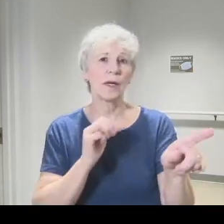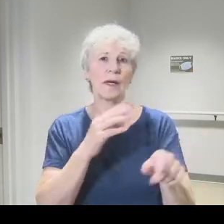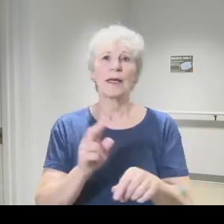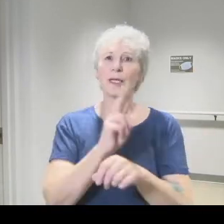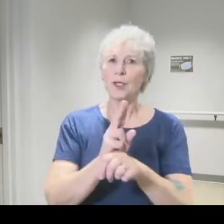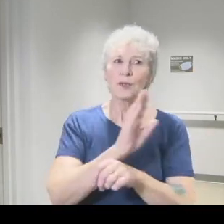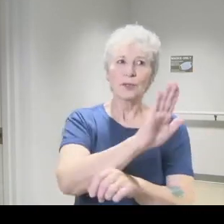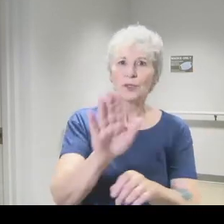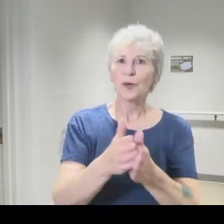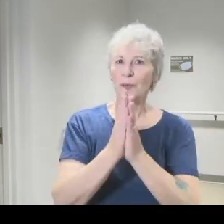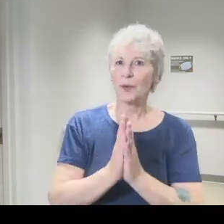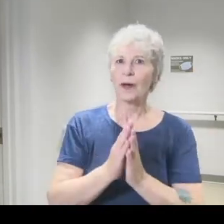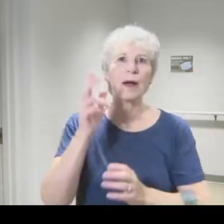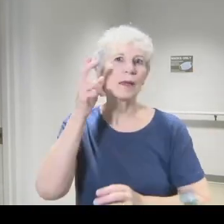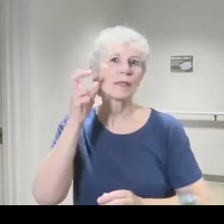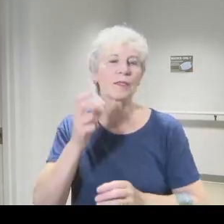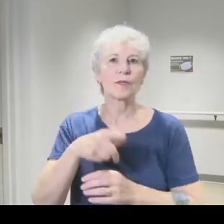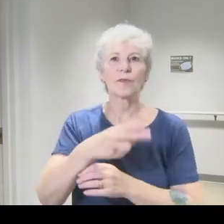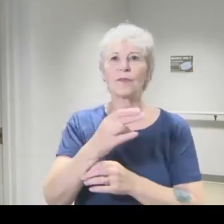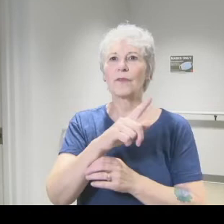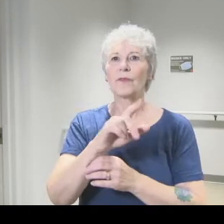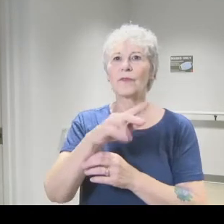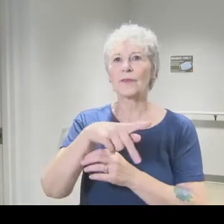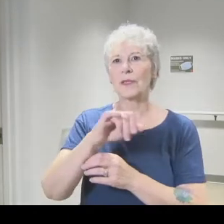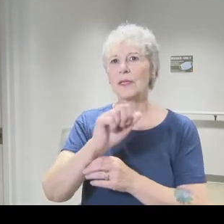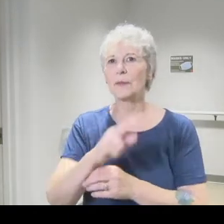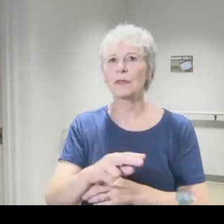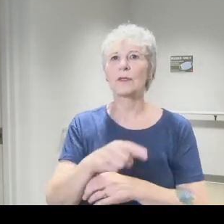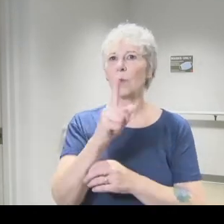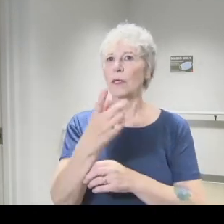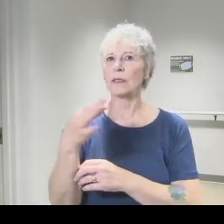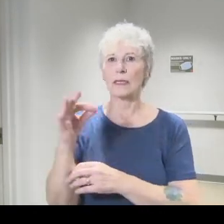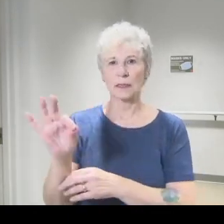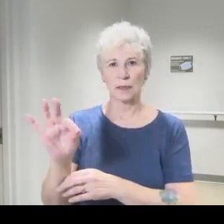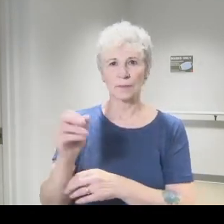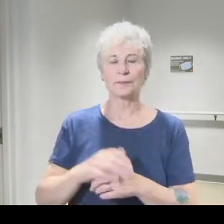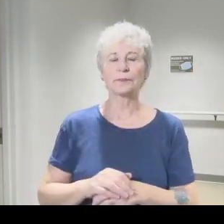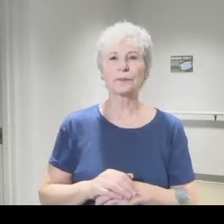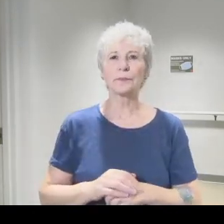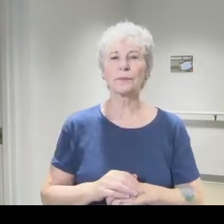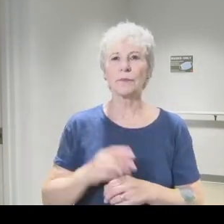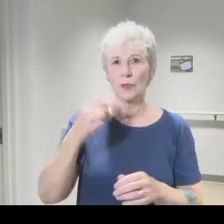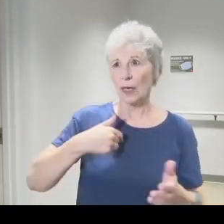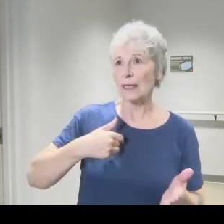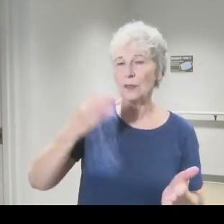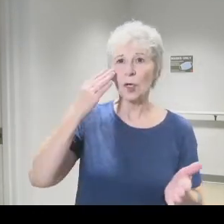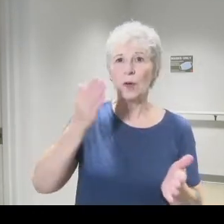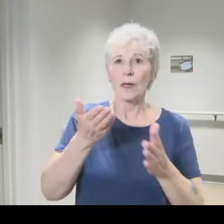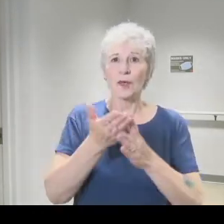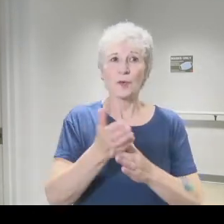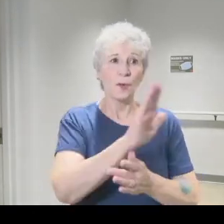prayer. Listen to Philippians 1:19. Paul writes, "For I know that through